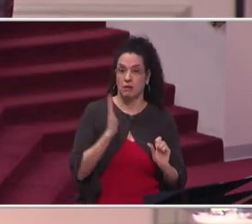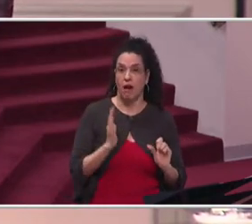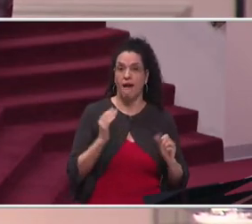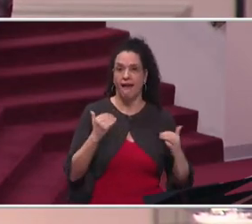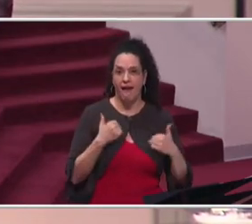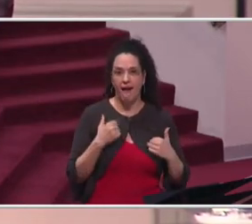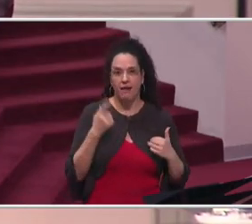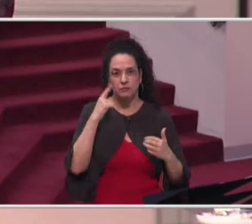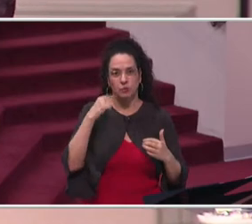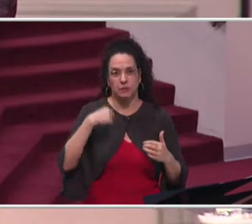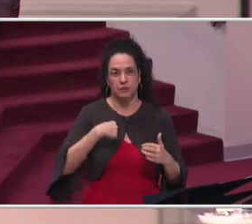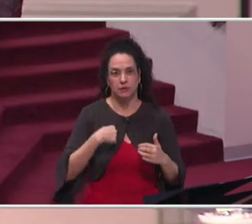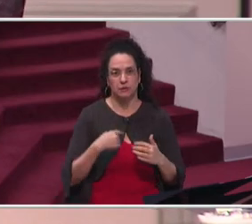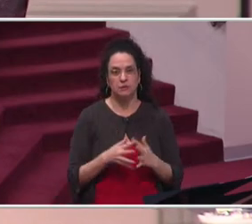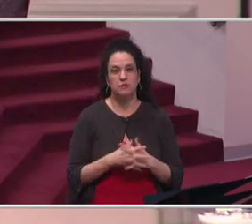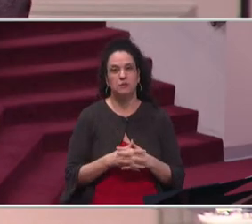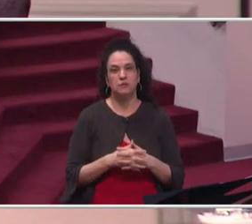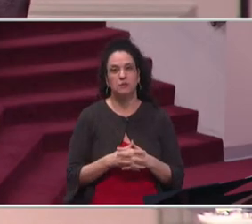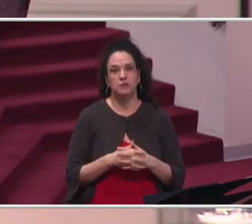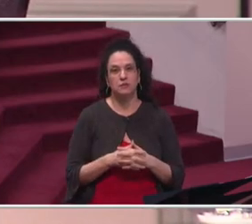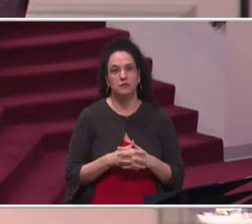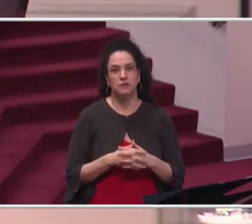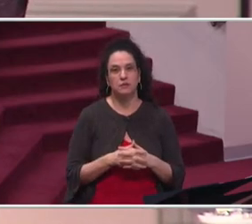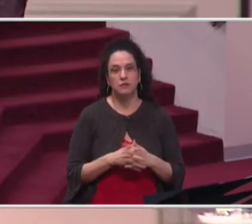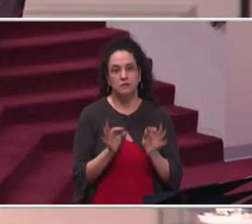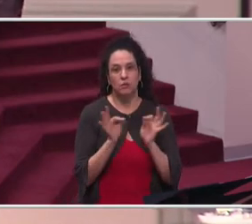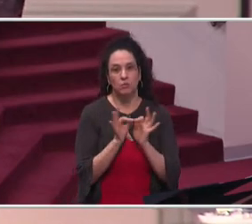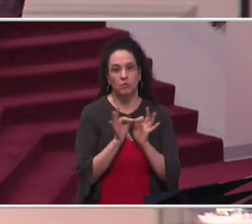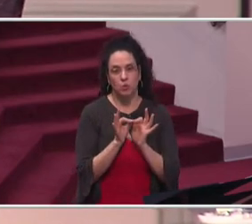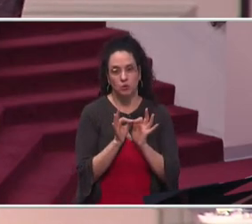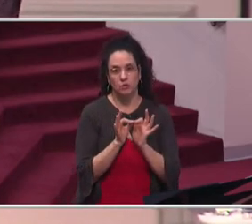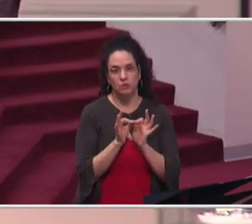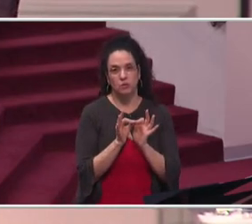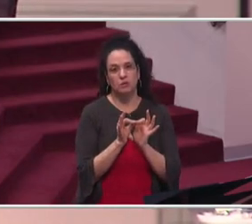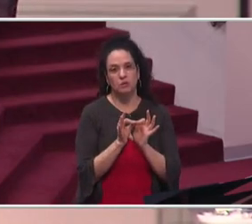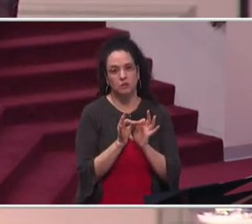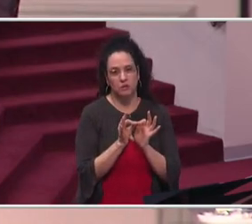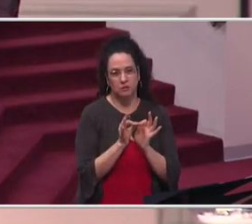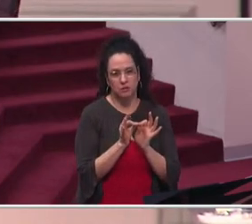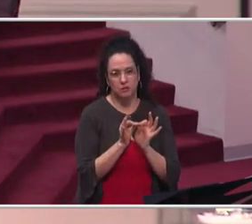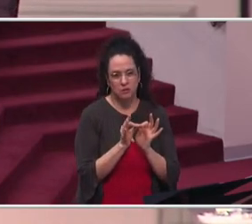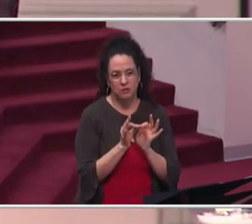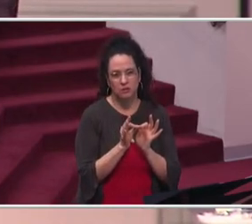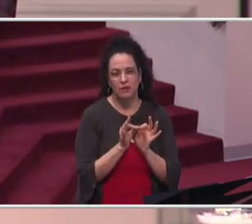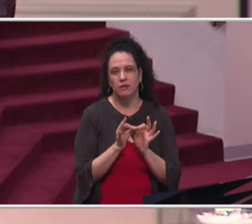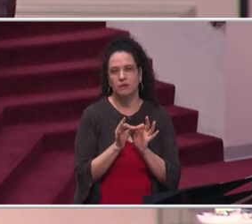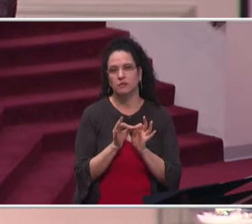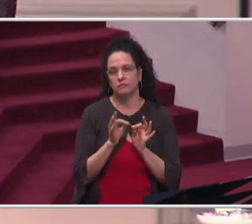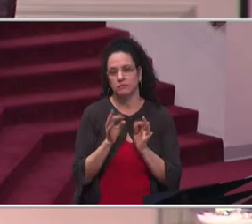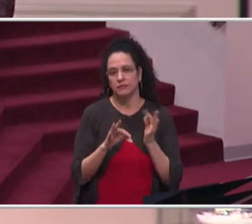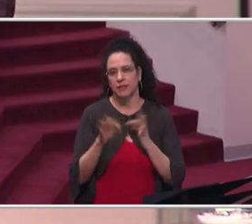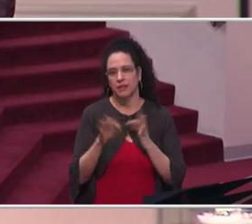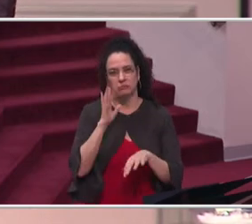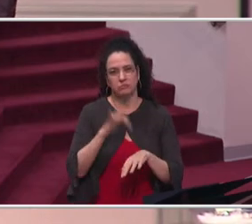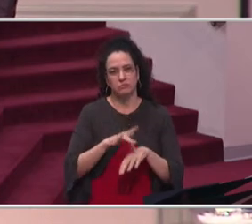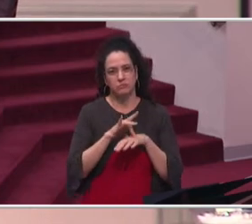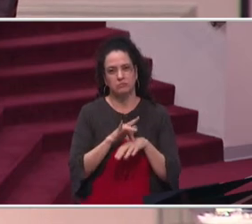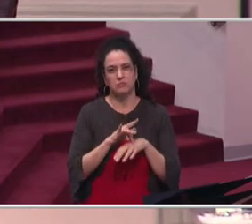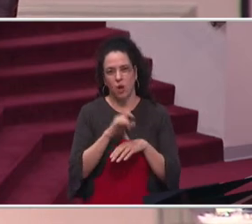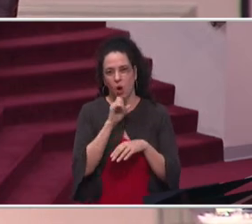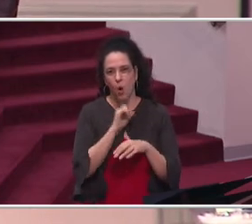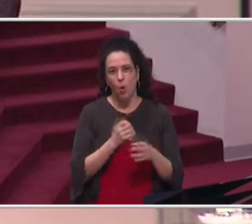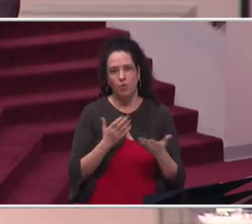me. Then allow yourself, put old things behind you, and then have a new